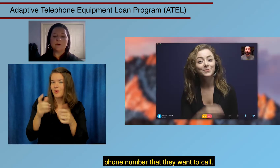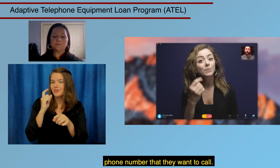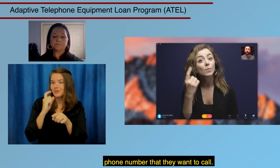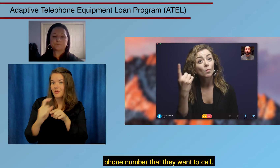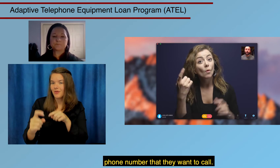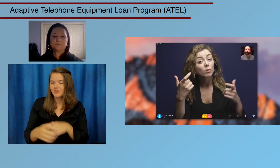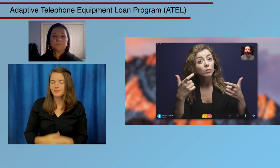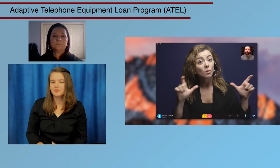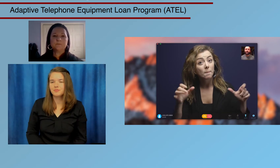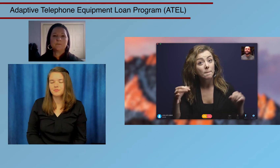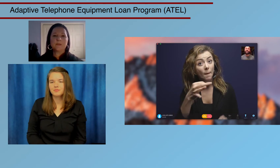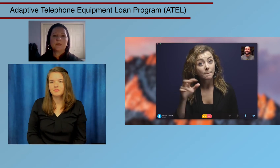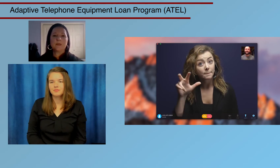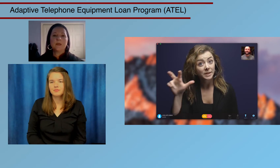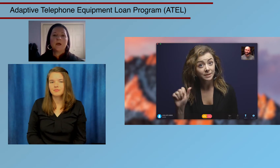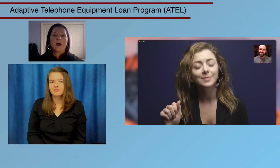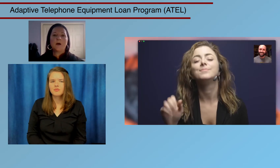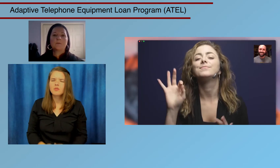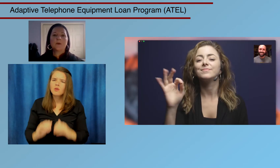want to call.